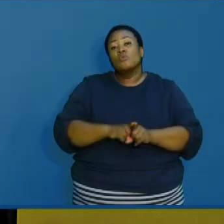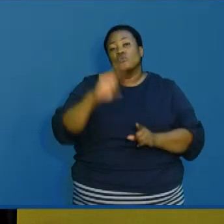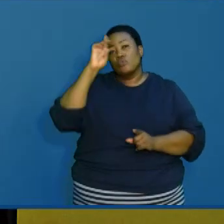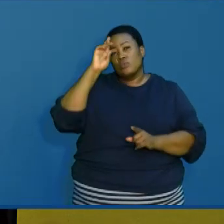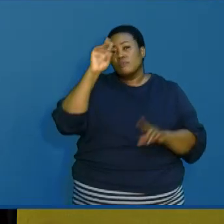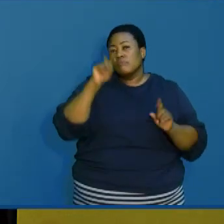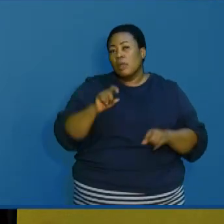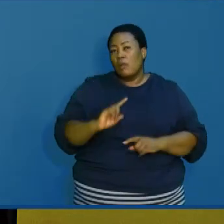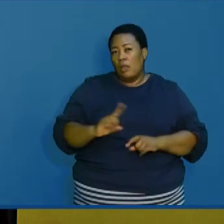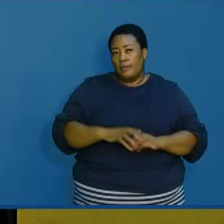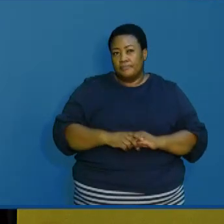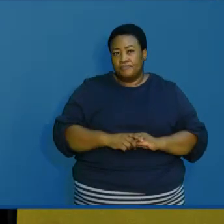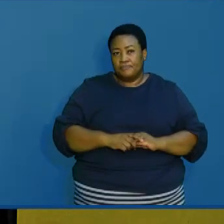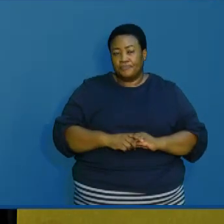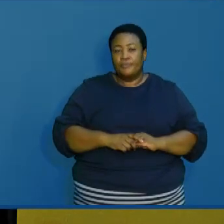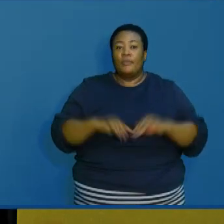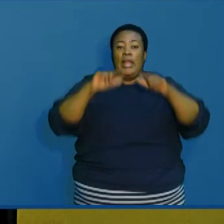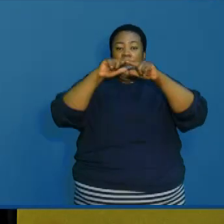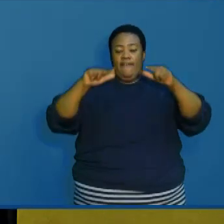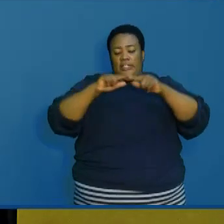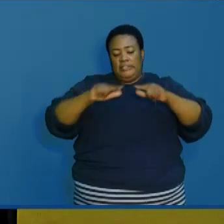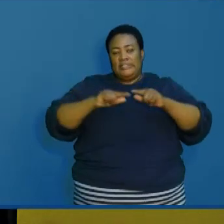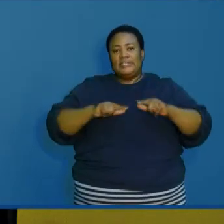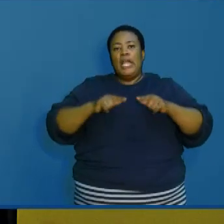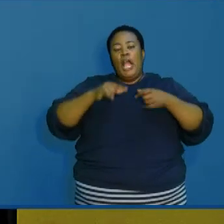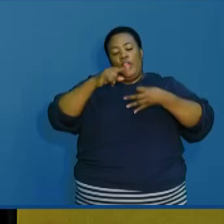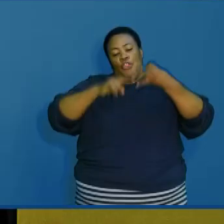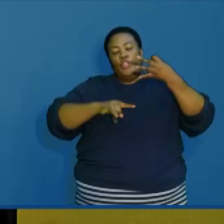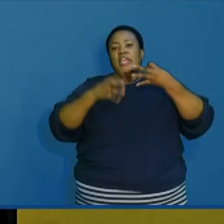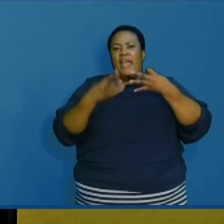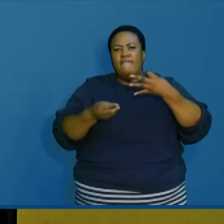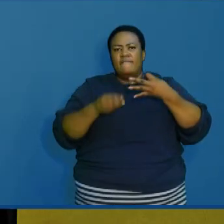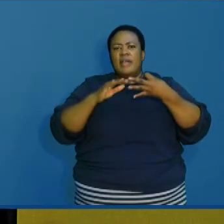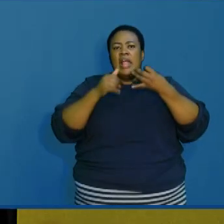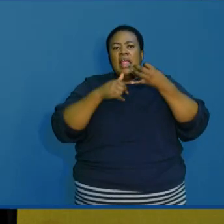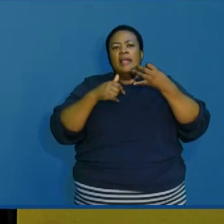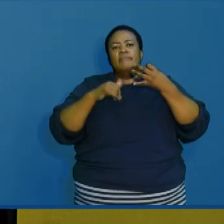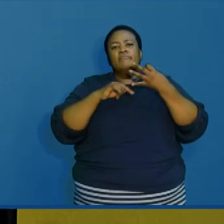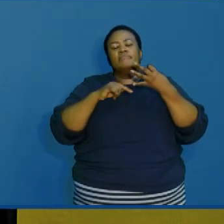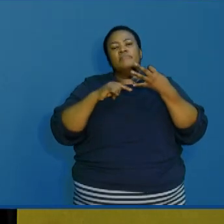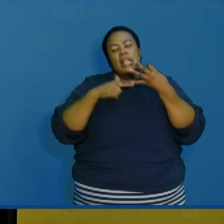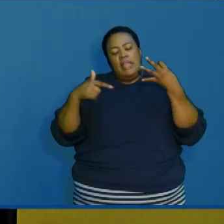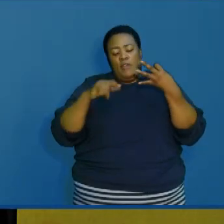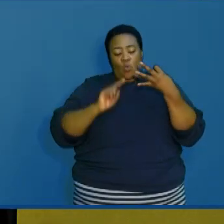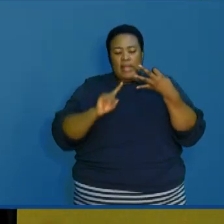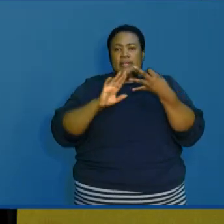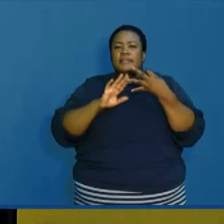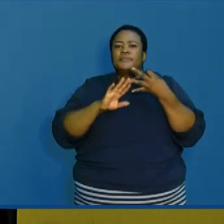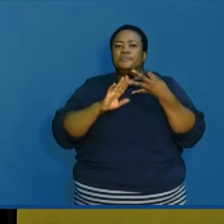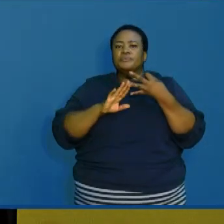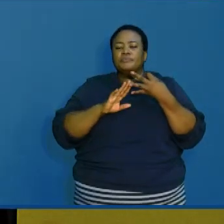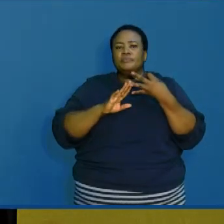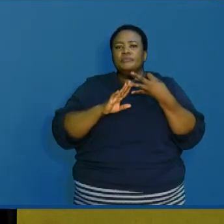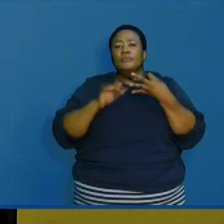learners, there are 3 levels in questioning. You've got level 1, literal and reorganization